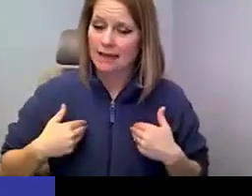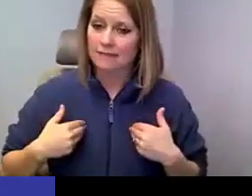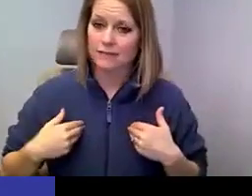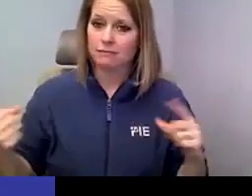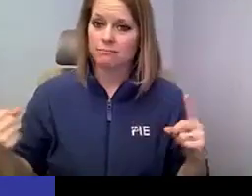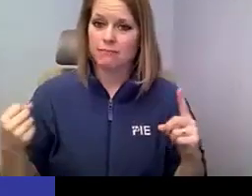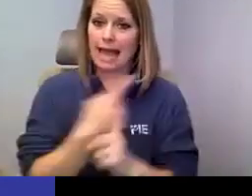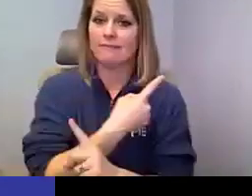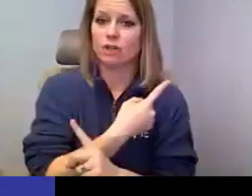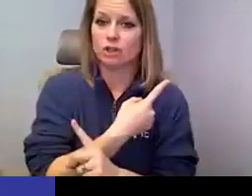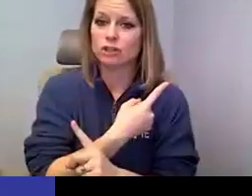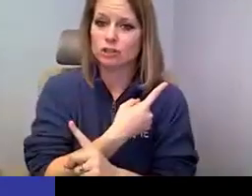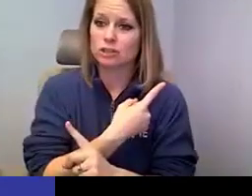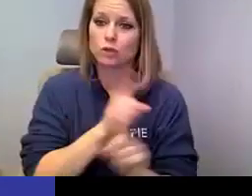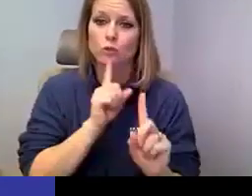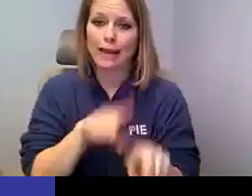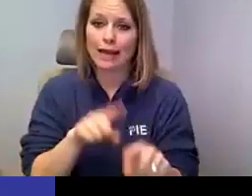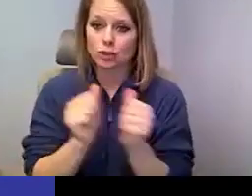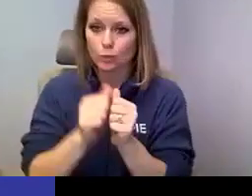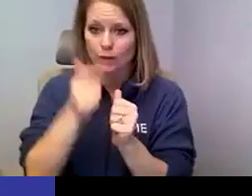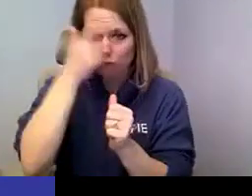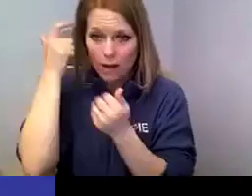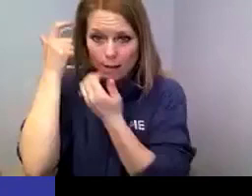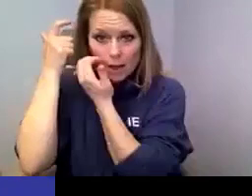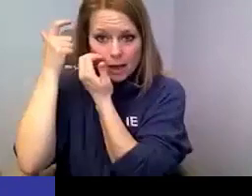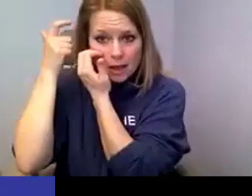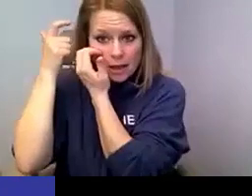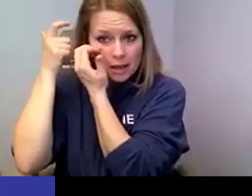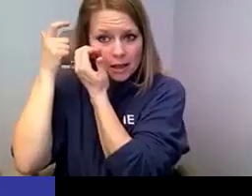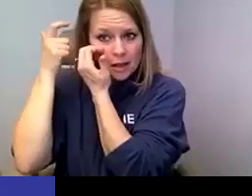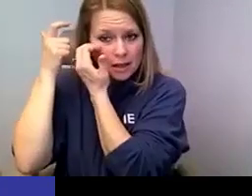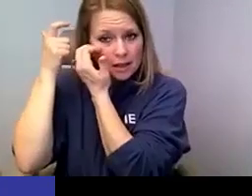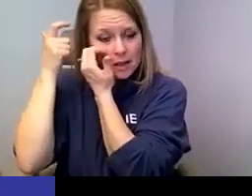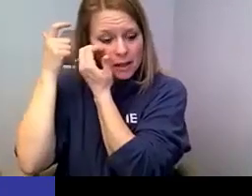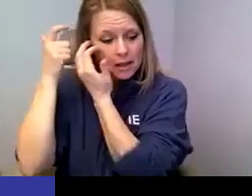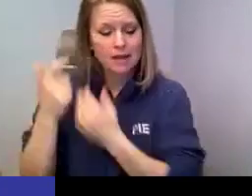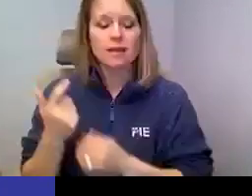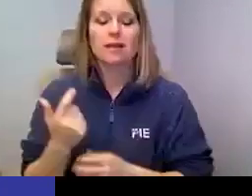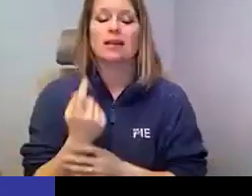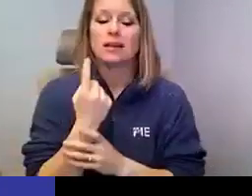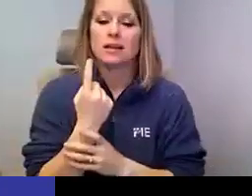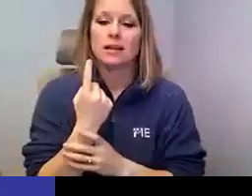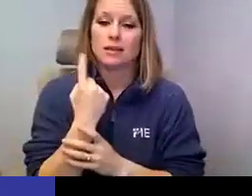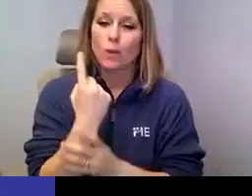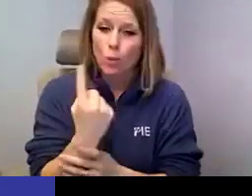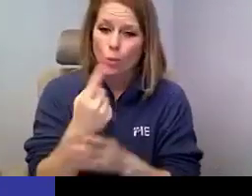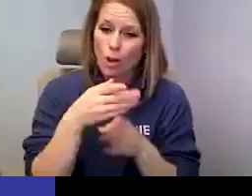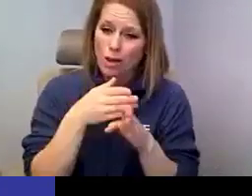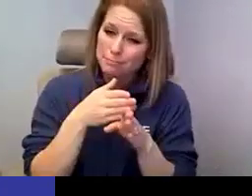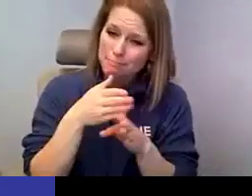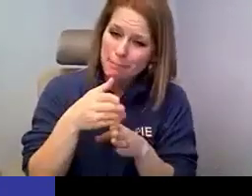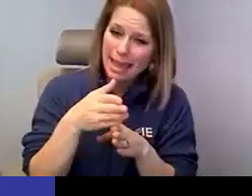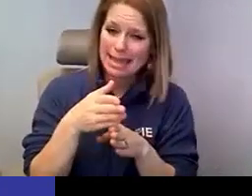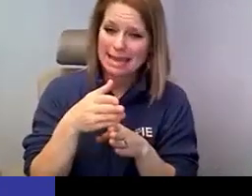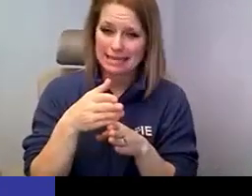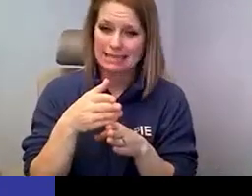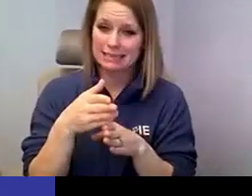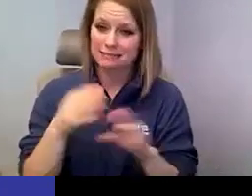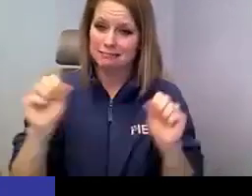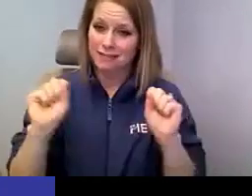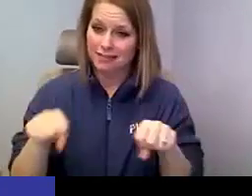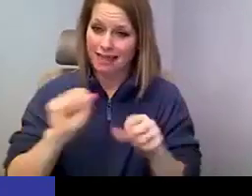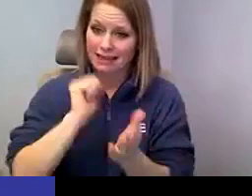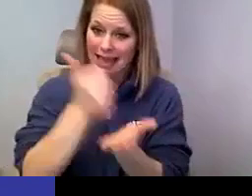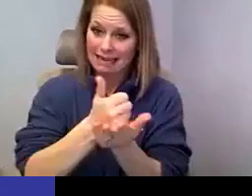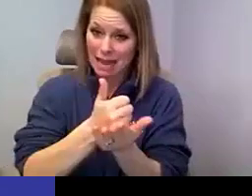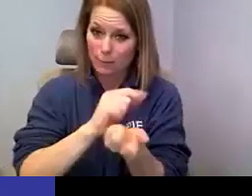reactions to trauma experiences, that the main thing that can change their trajectory